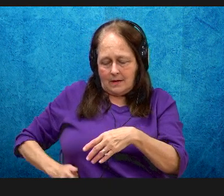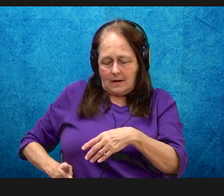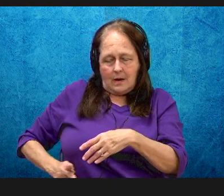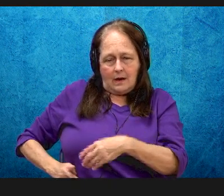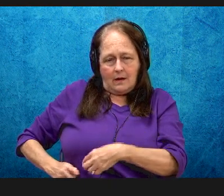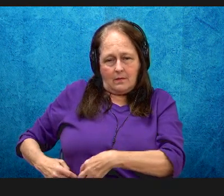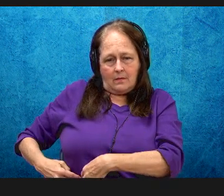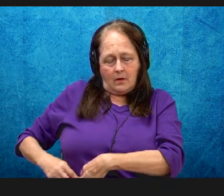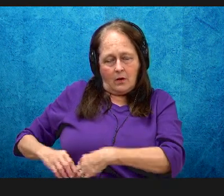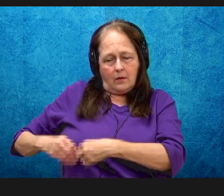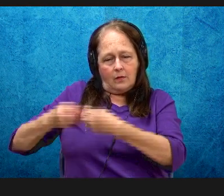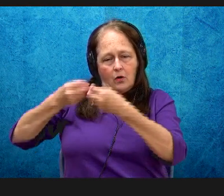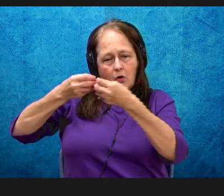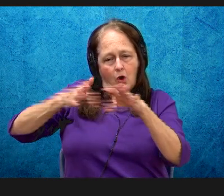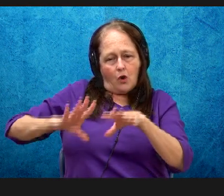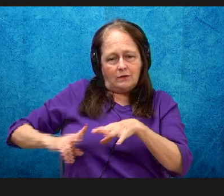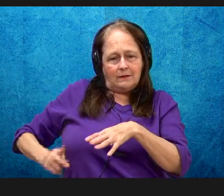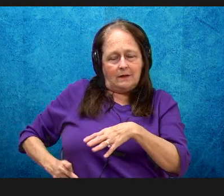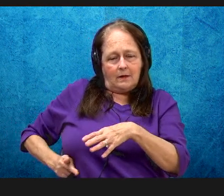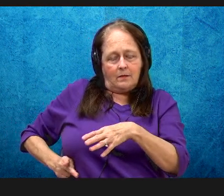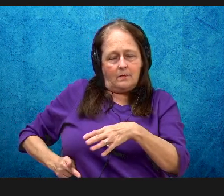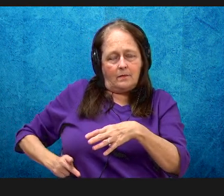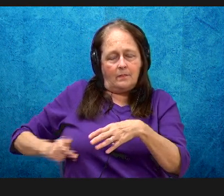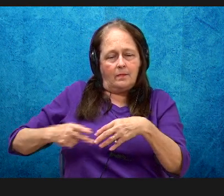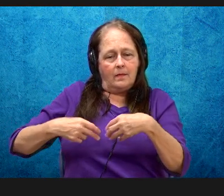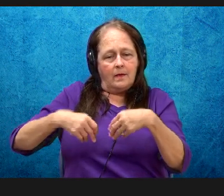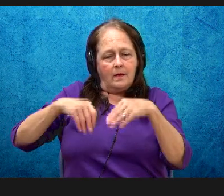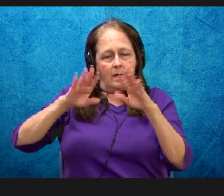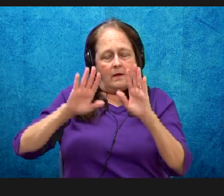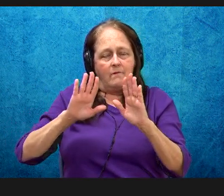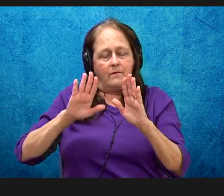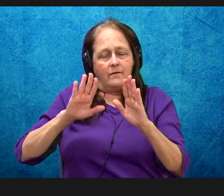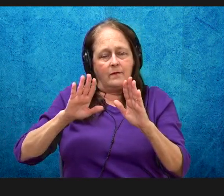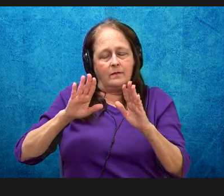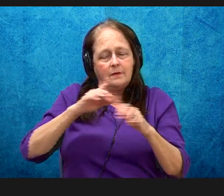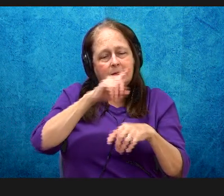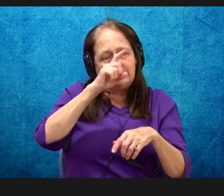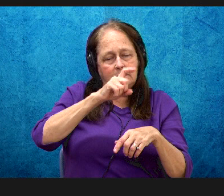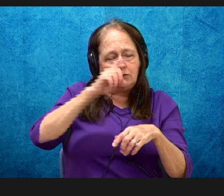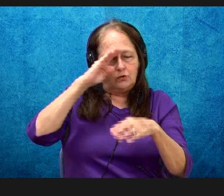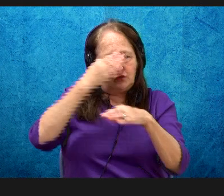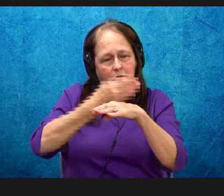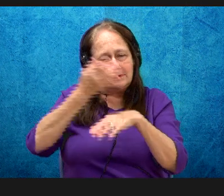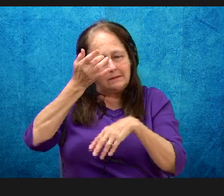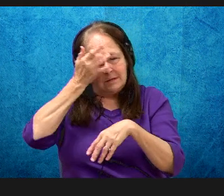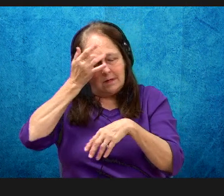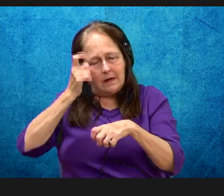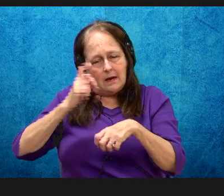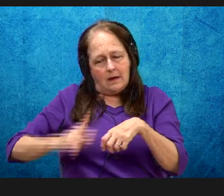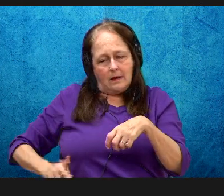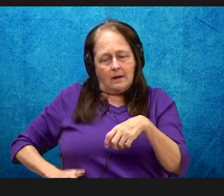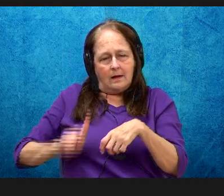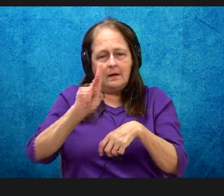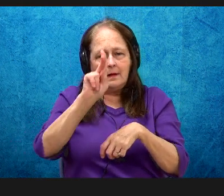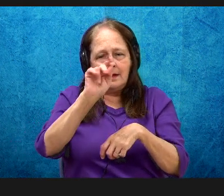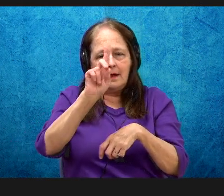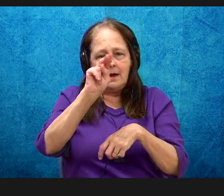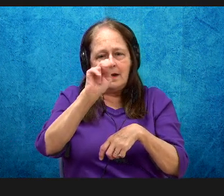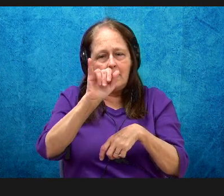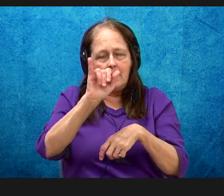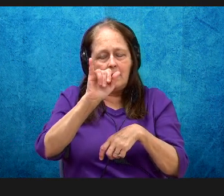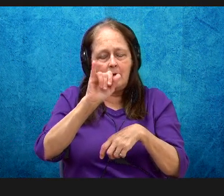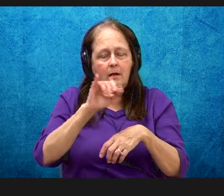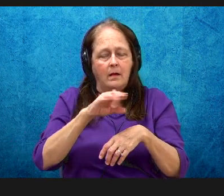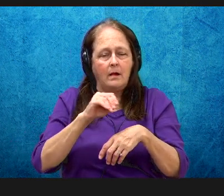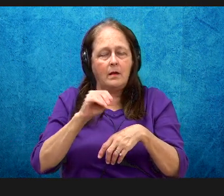of strength and energy to give up those types of things. That's pretty strong. I don't know what I'll do if I had to shave my hair